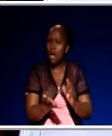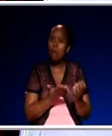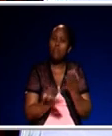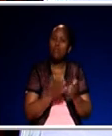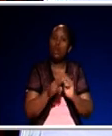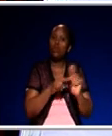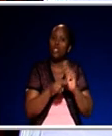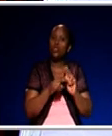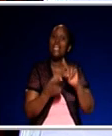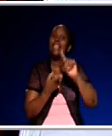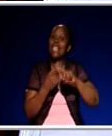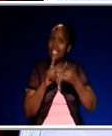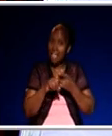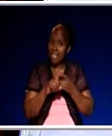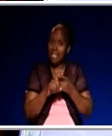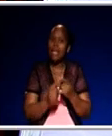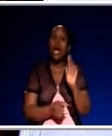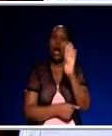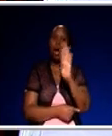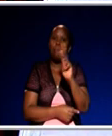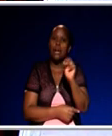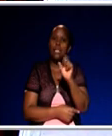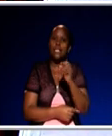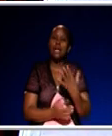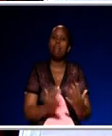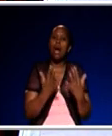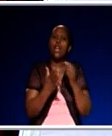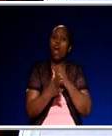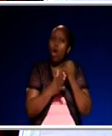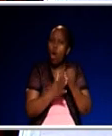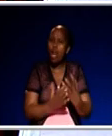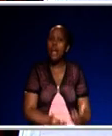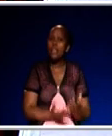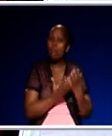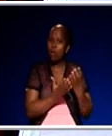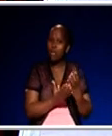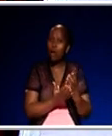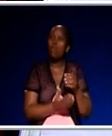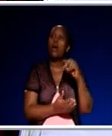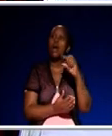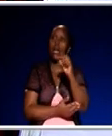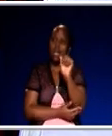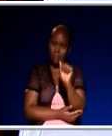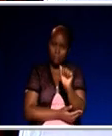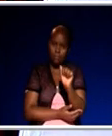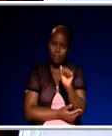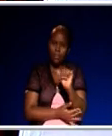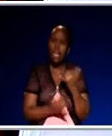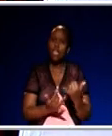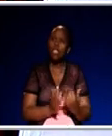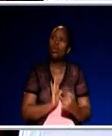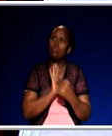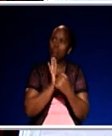using either the standard Bunsen burner or the portable burner, or rather gas stove. So let's look at